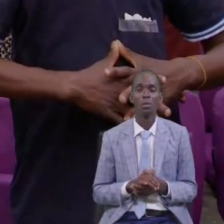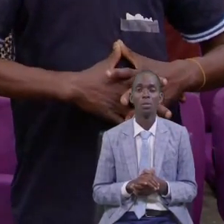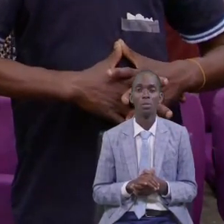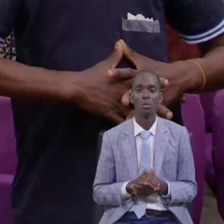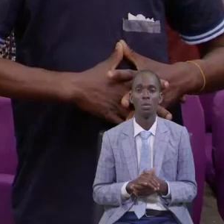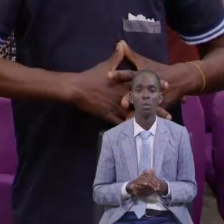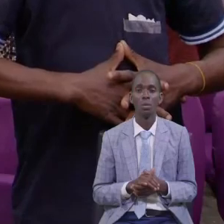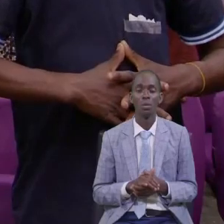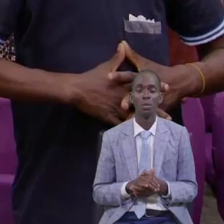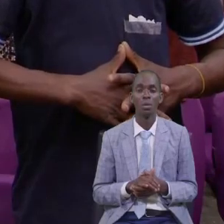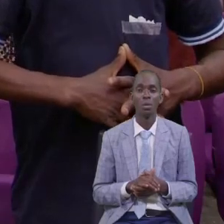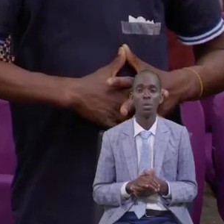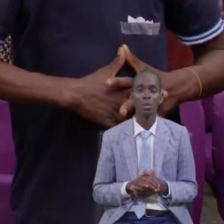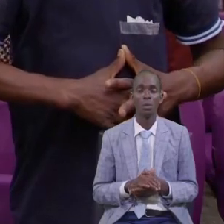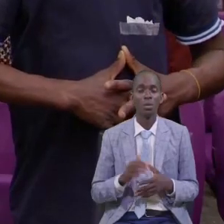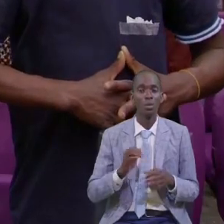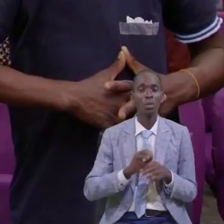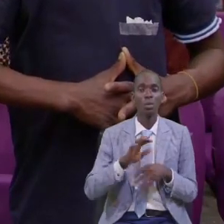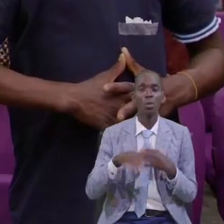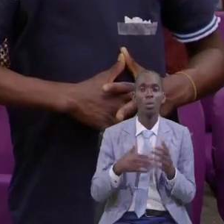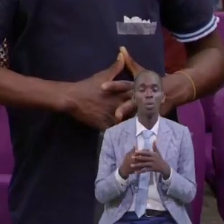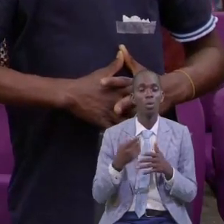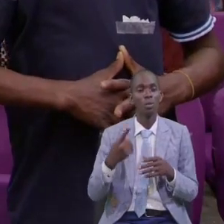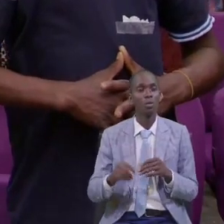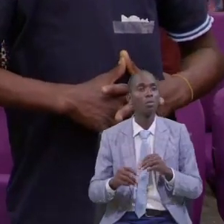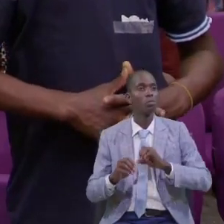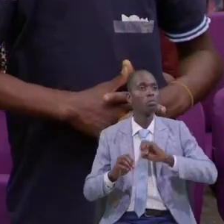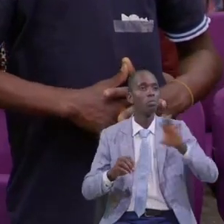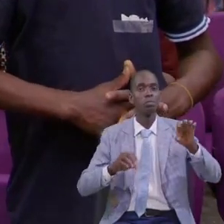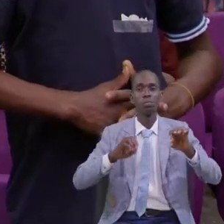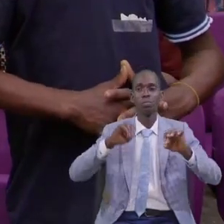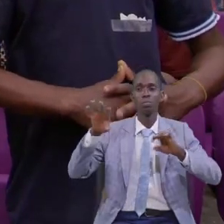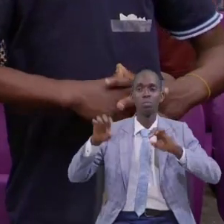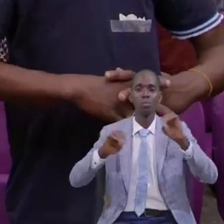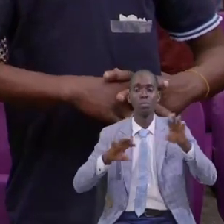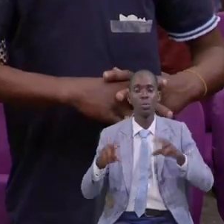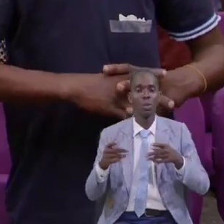And in all the scattered assemblies all over the world,